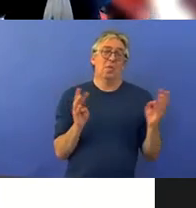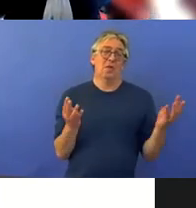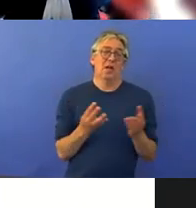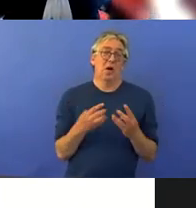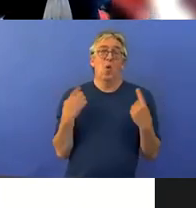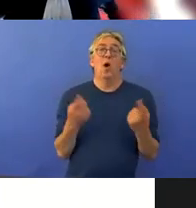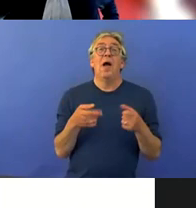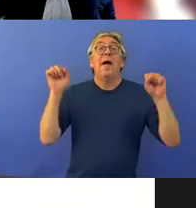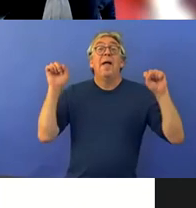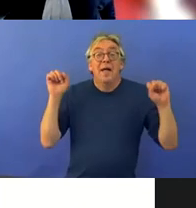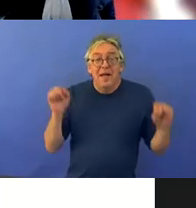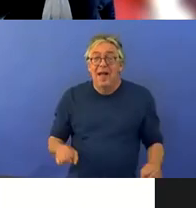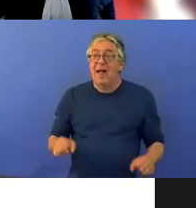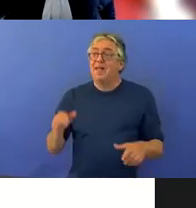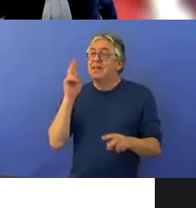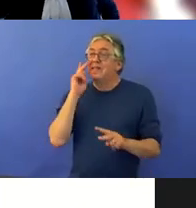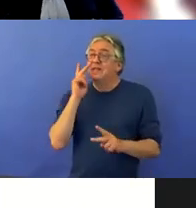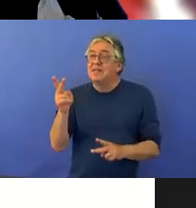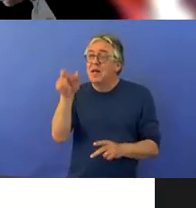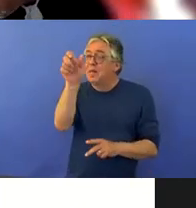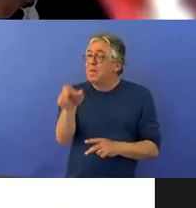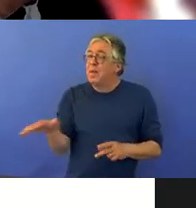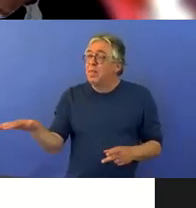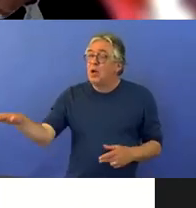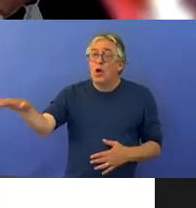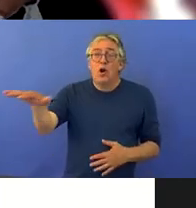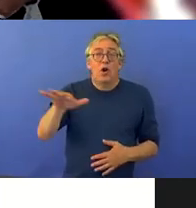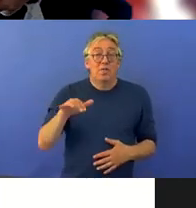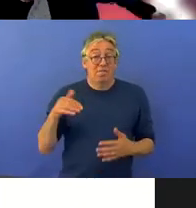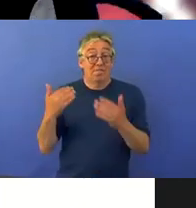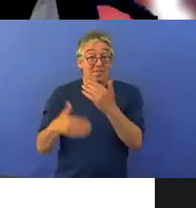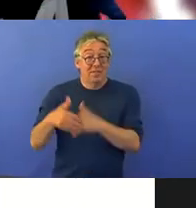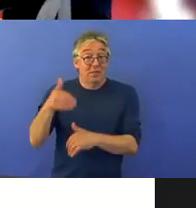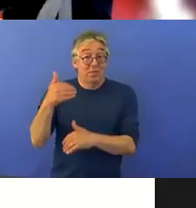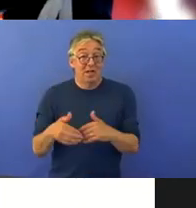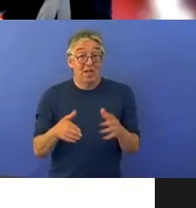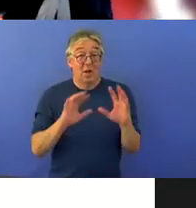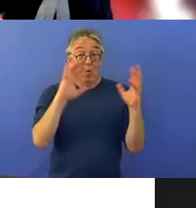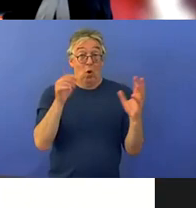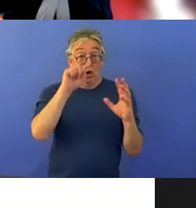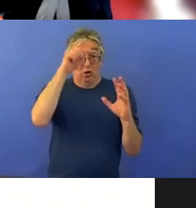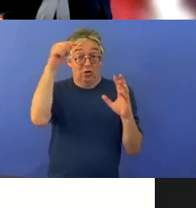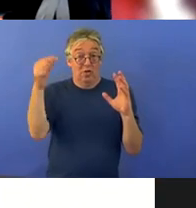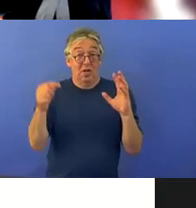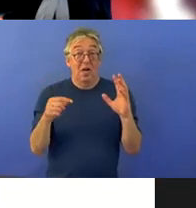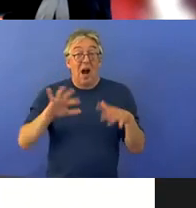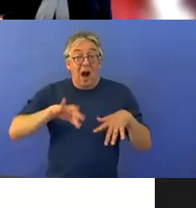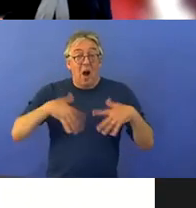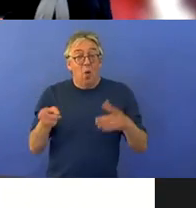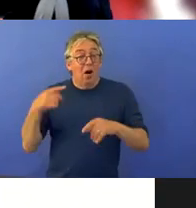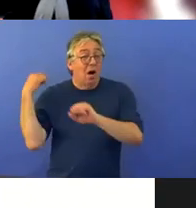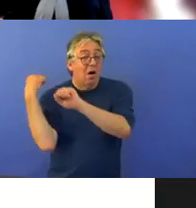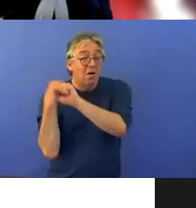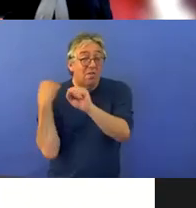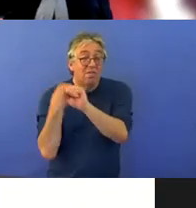opportunity to see how people, what persons with disabilities are fighting for the living